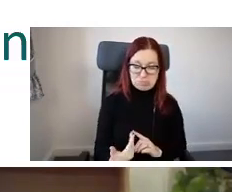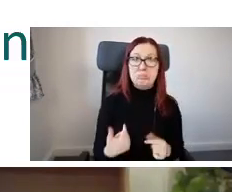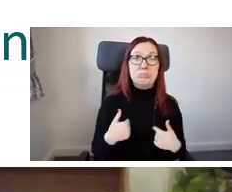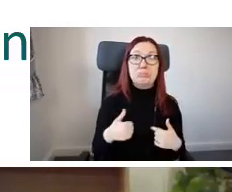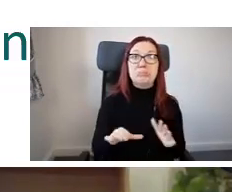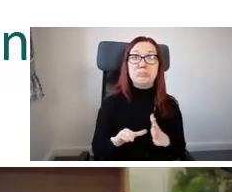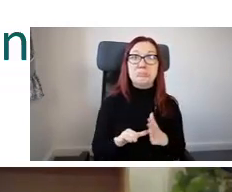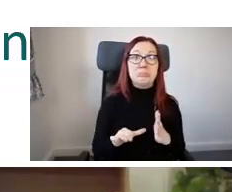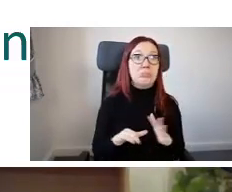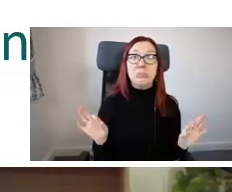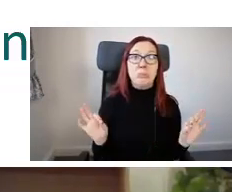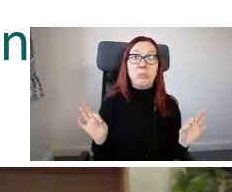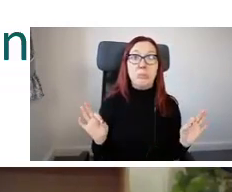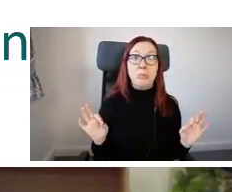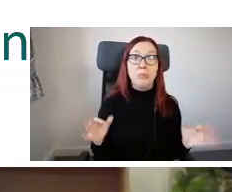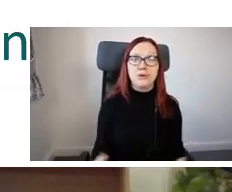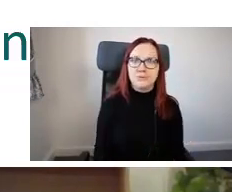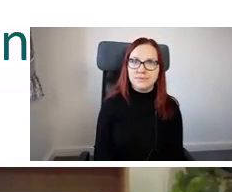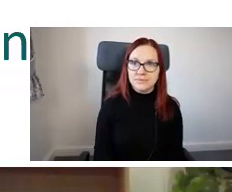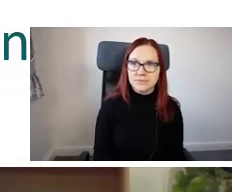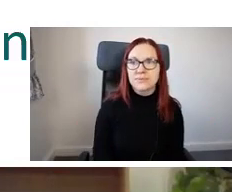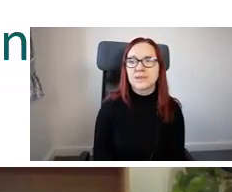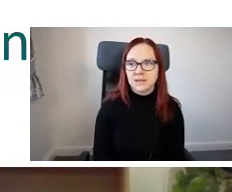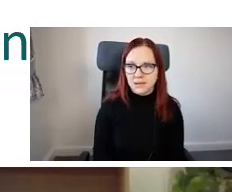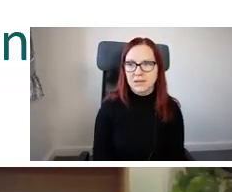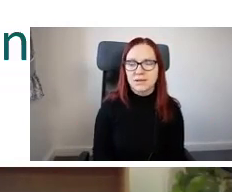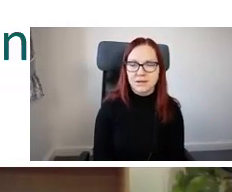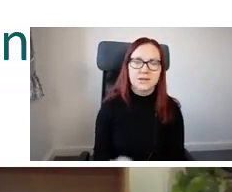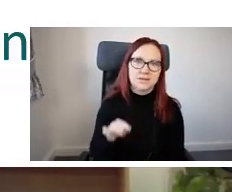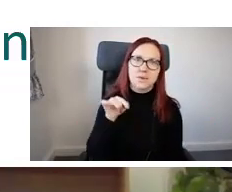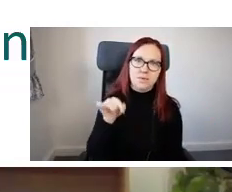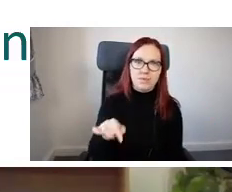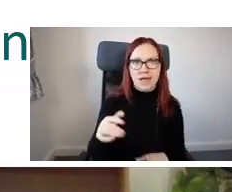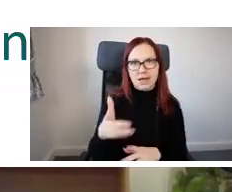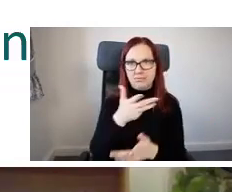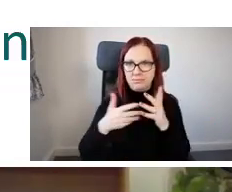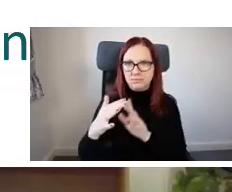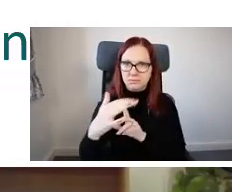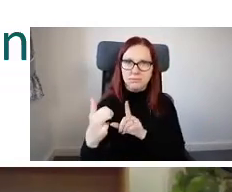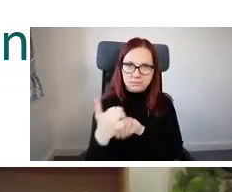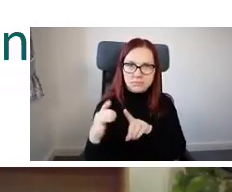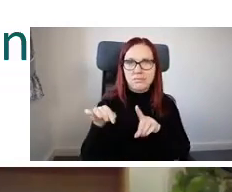and so it was determined that that would be a limiting factor, because obviously